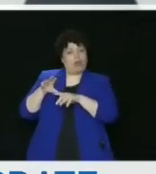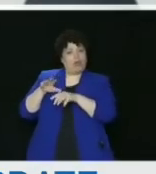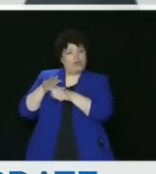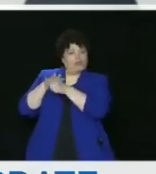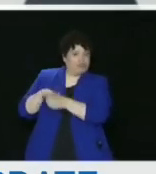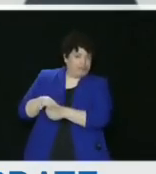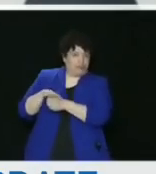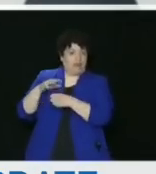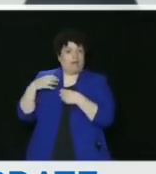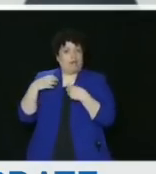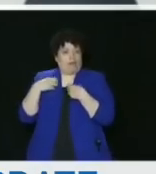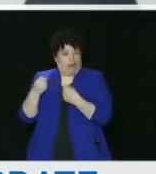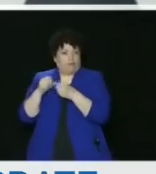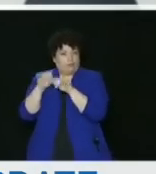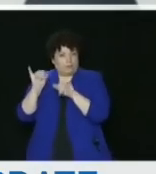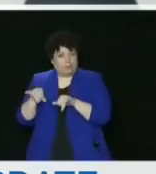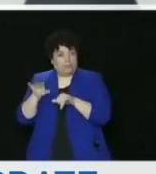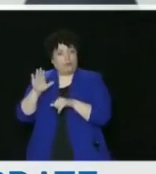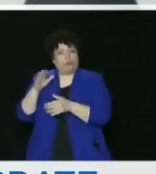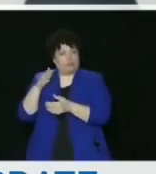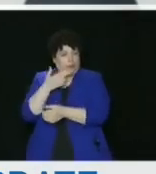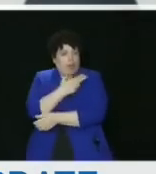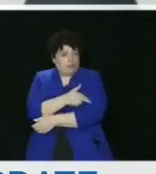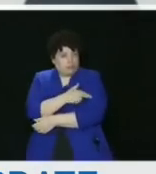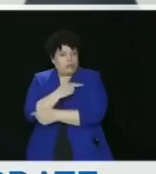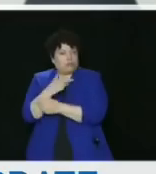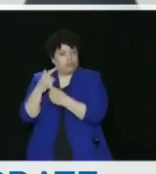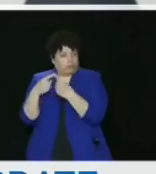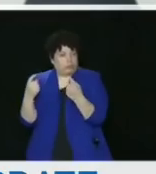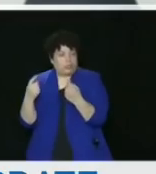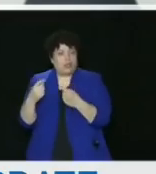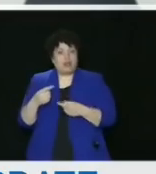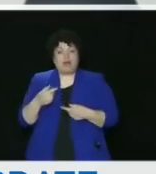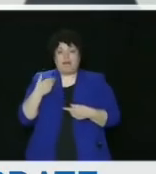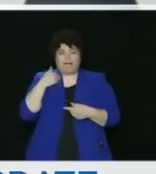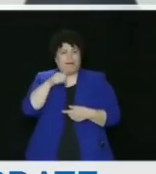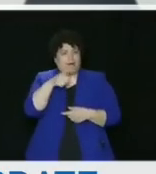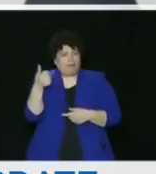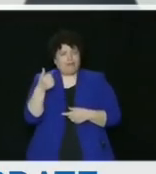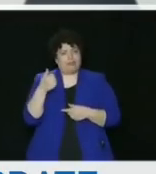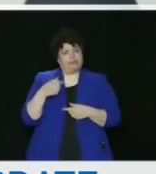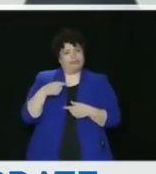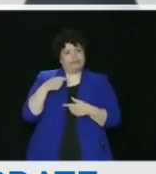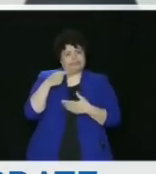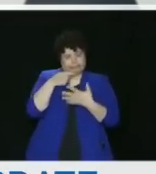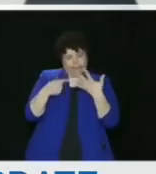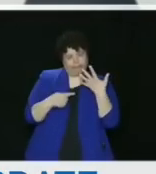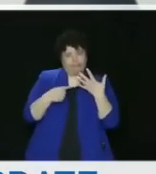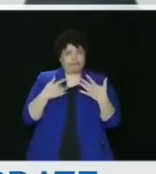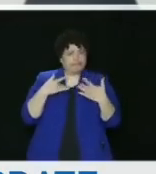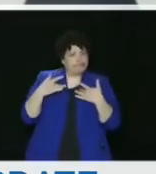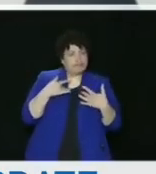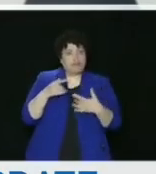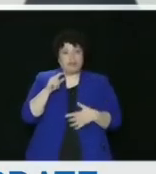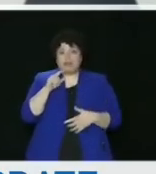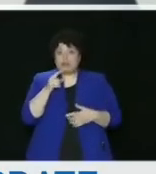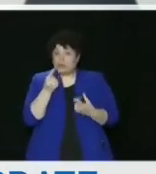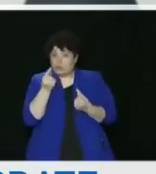saw, there are many, many other factors. So what we do at our borders, what happens with